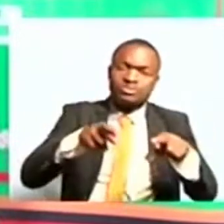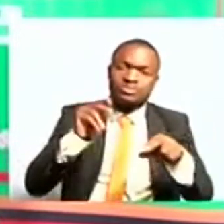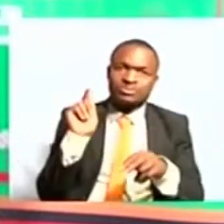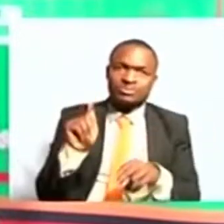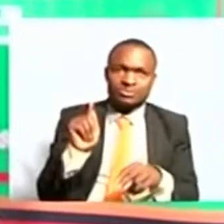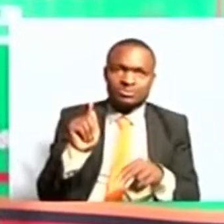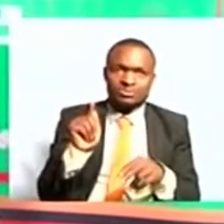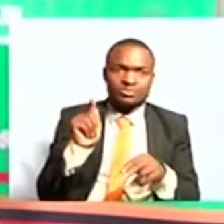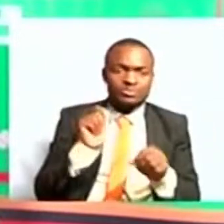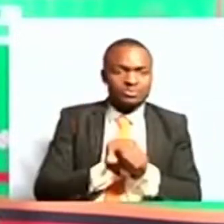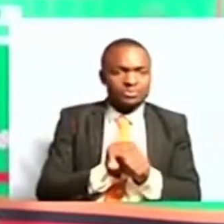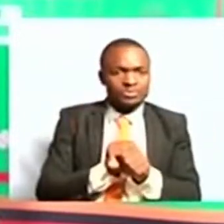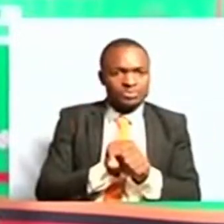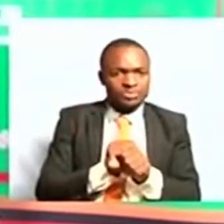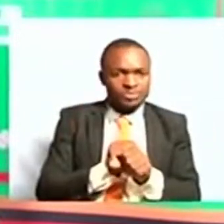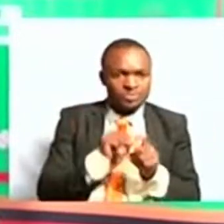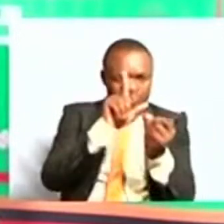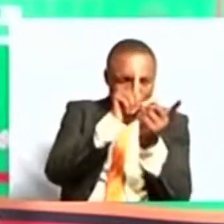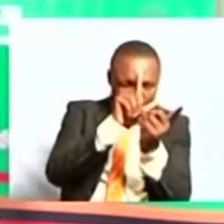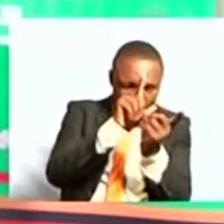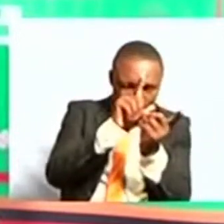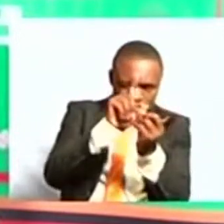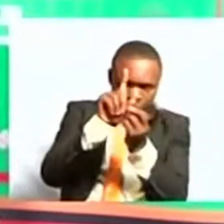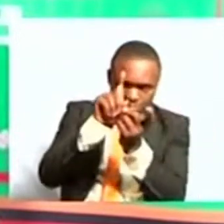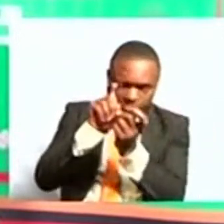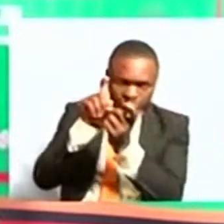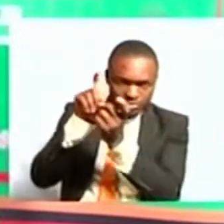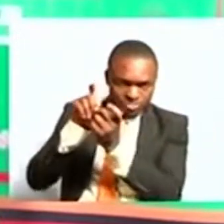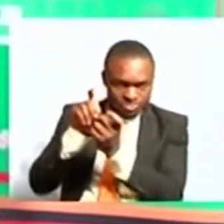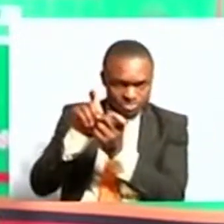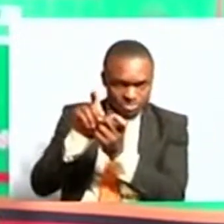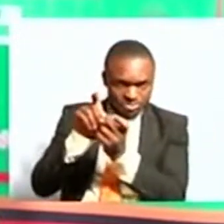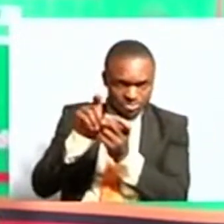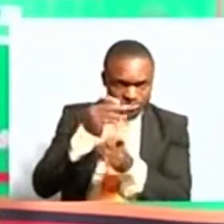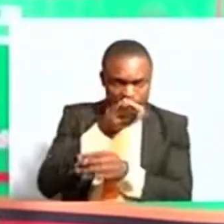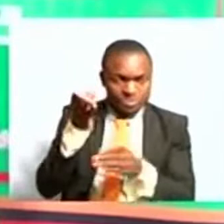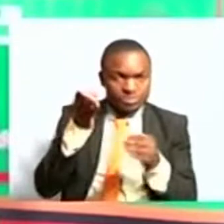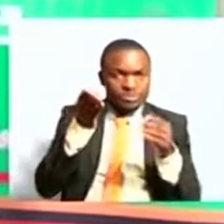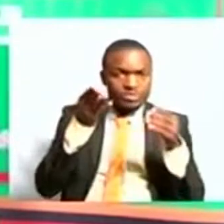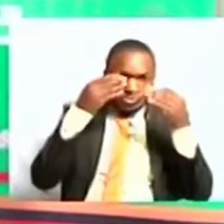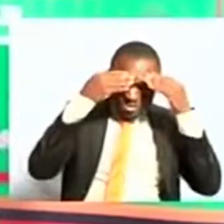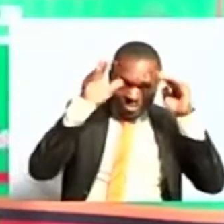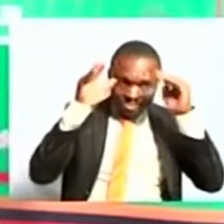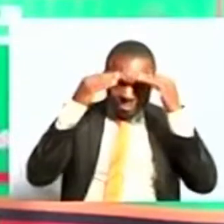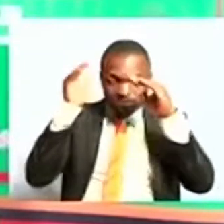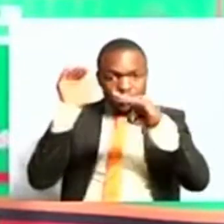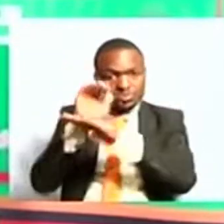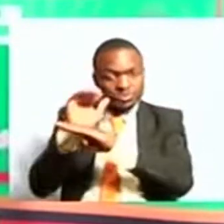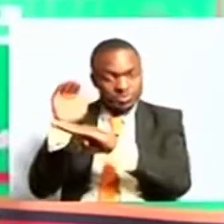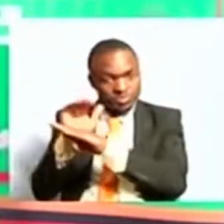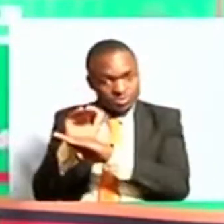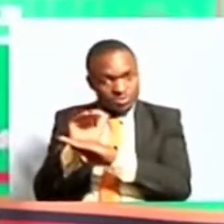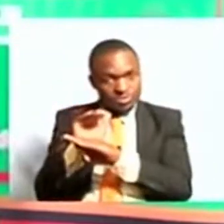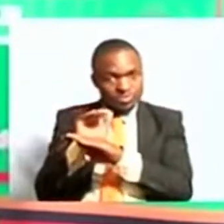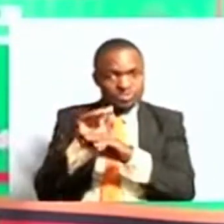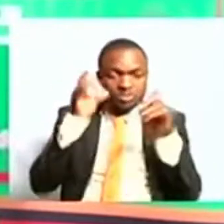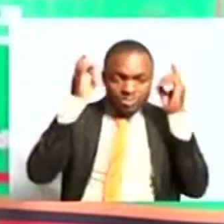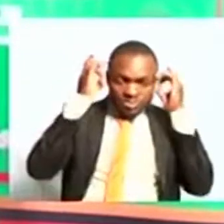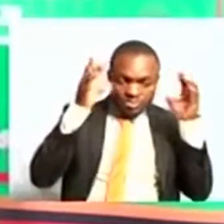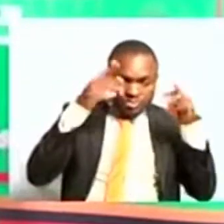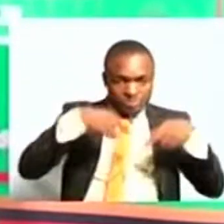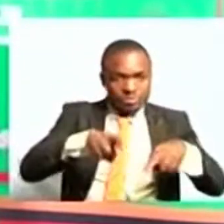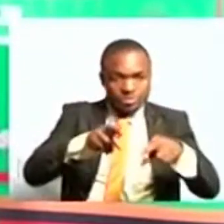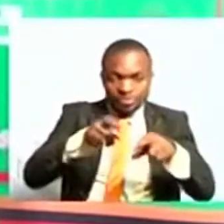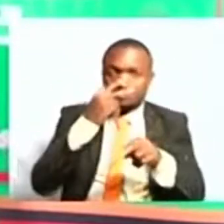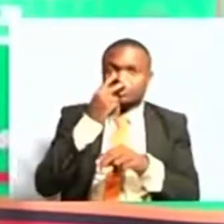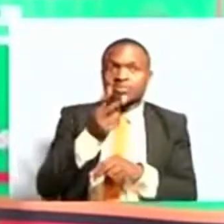to extort rather than mitigating road risks awareness. That's a comment with regard to risks on the road. We are looking